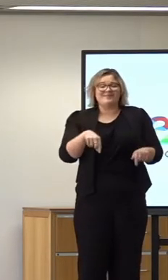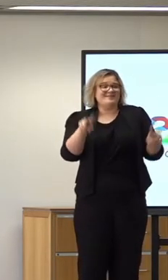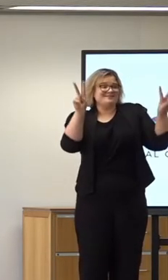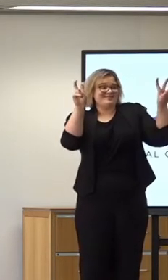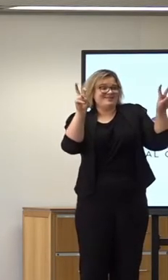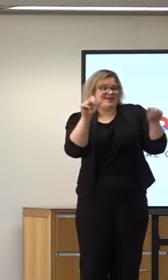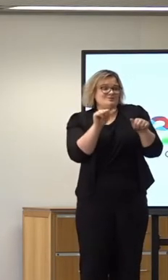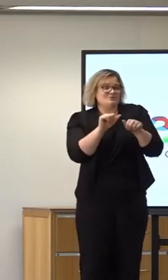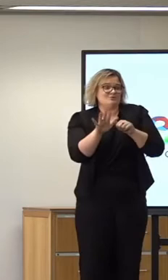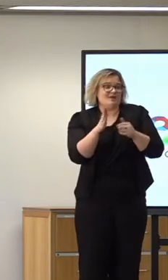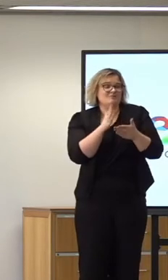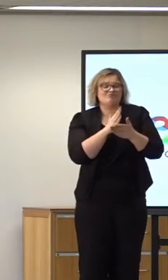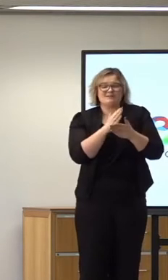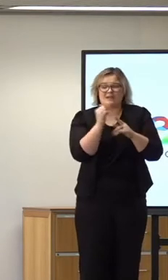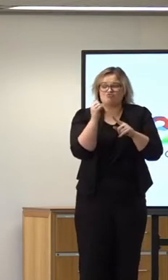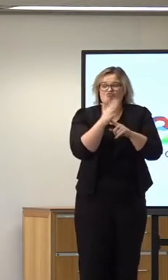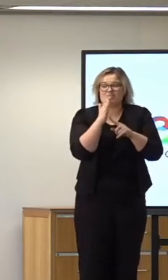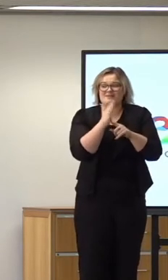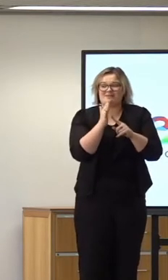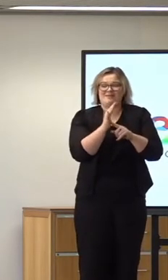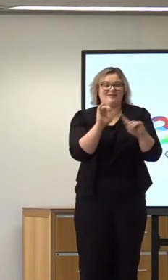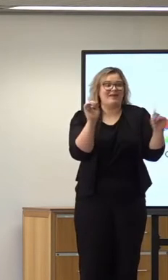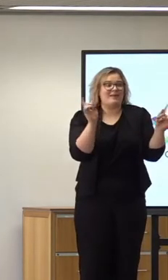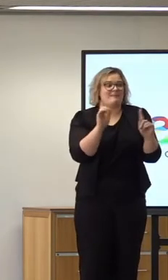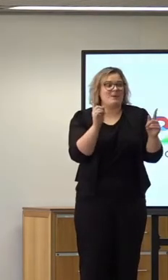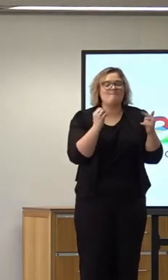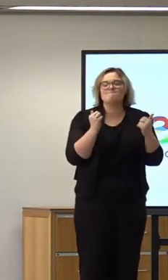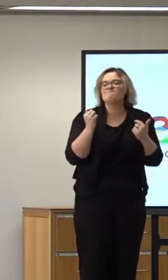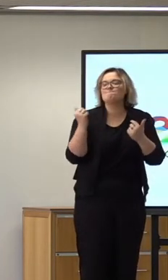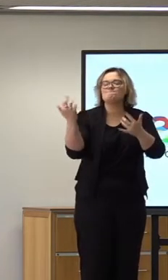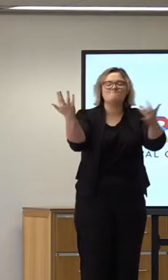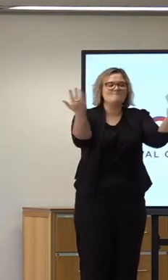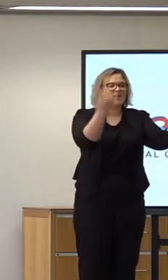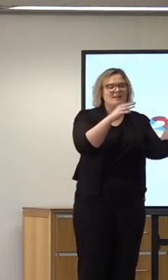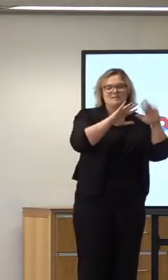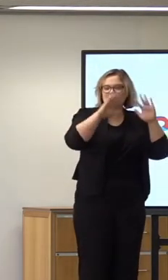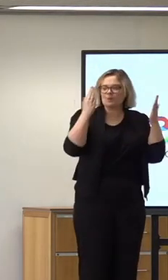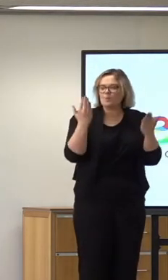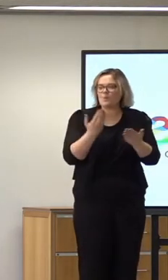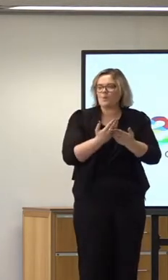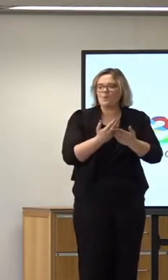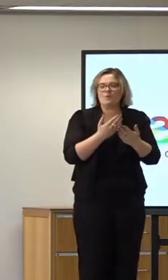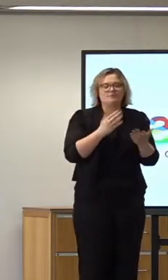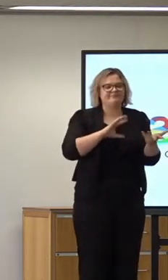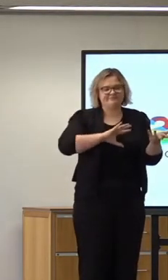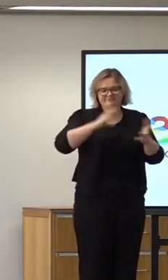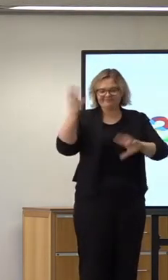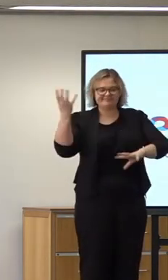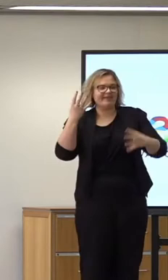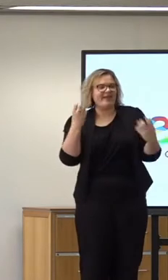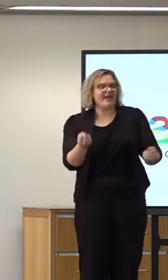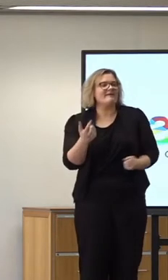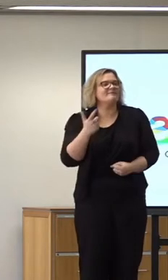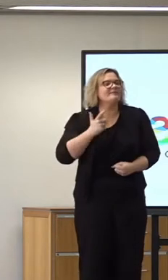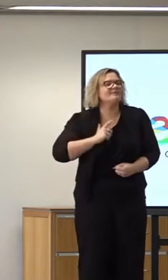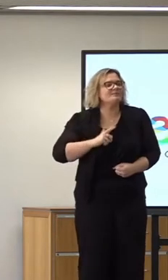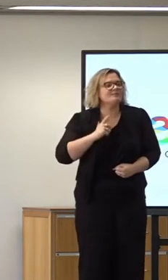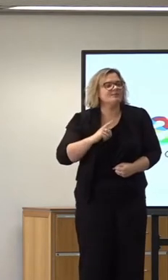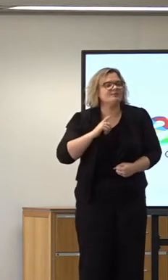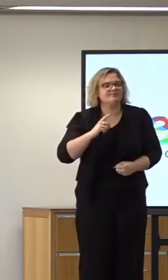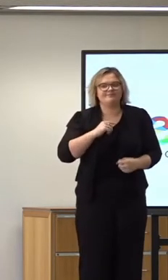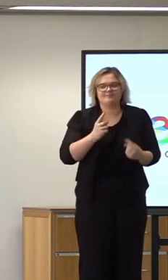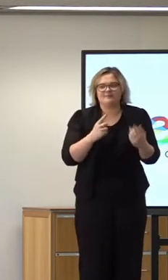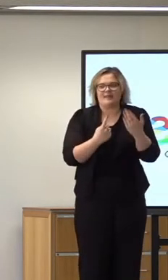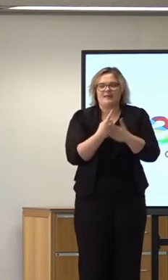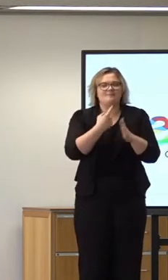It is a critical moment. I feel like many systems have been disrupted already, and it provides us with